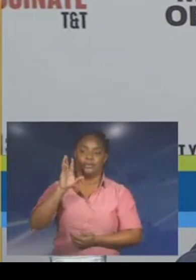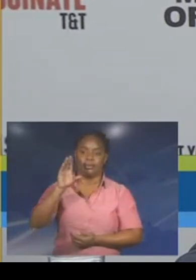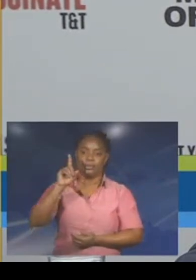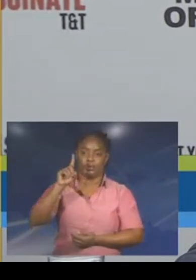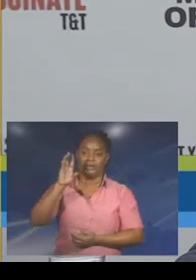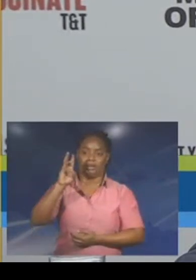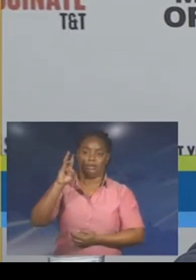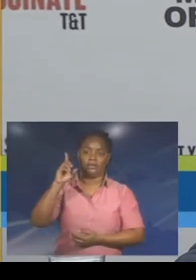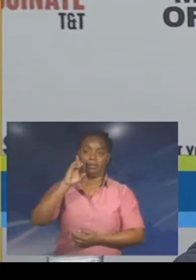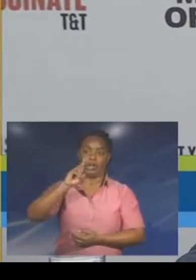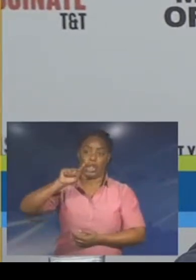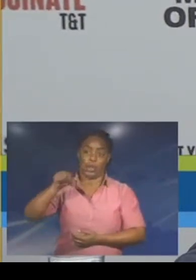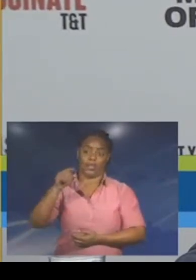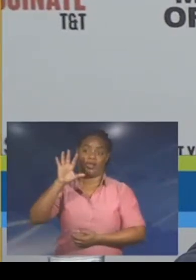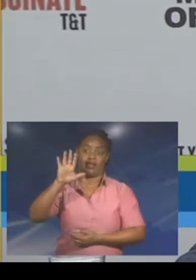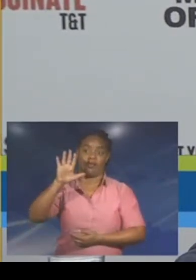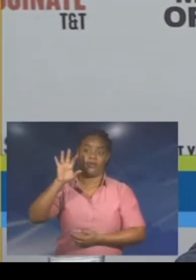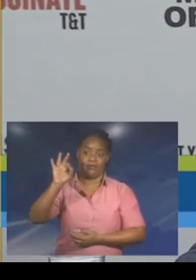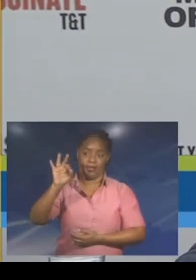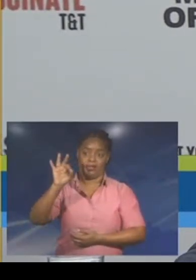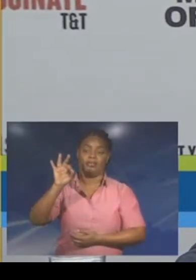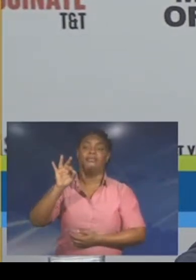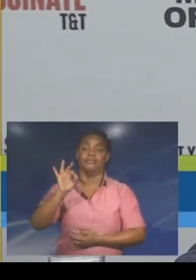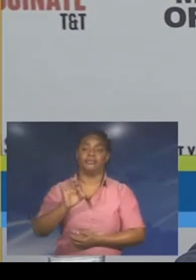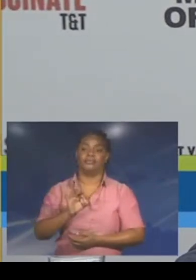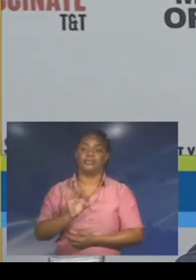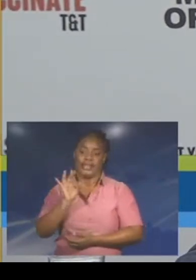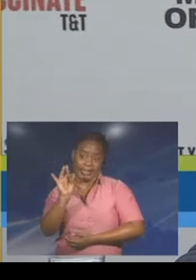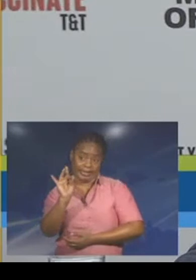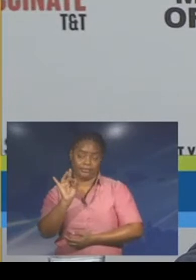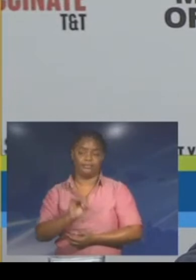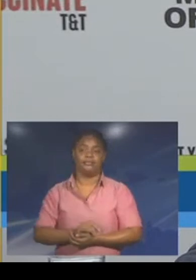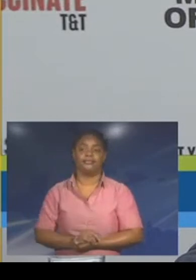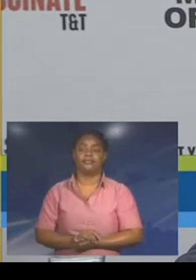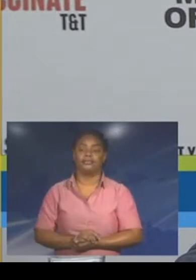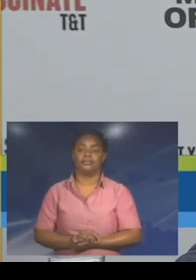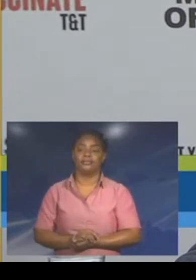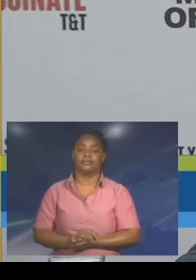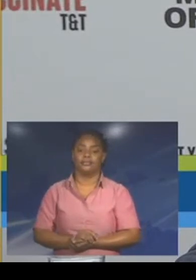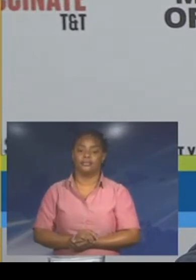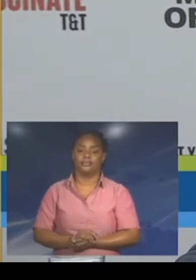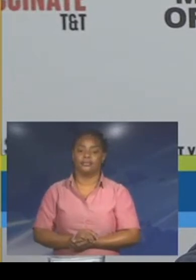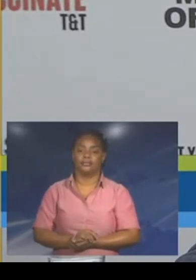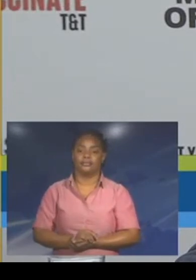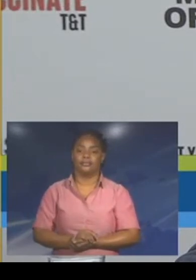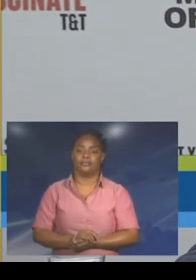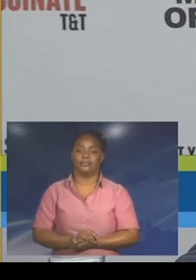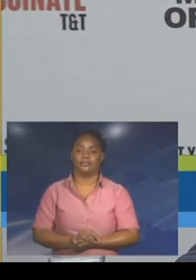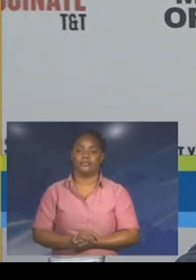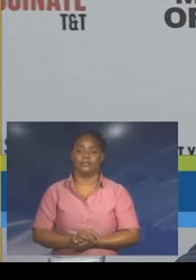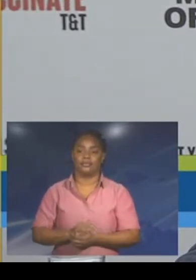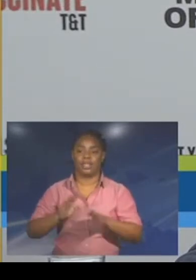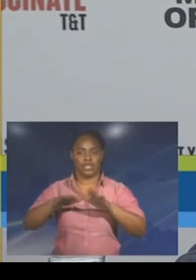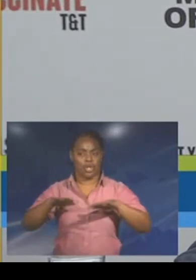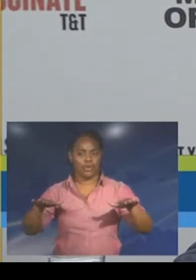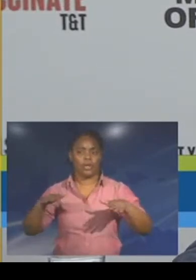166,498. The total children 5 to 11 who took advantage of the vaccine